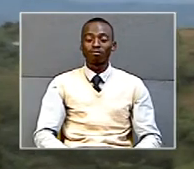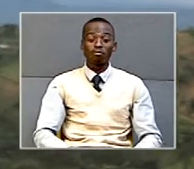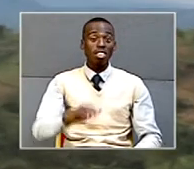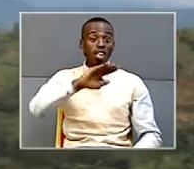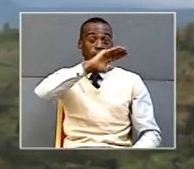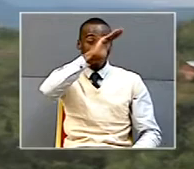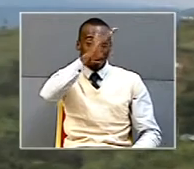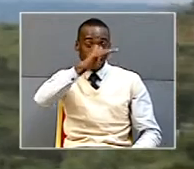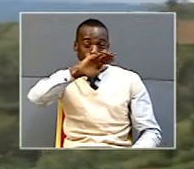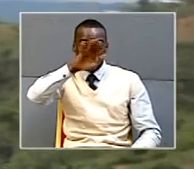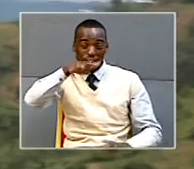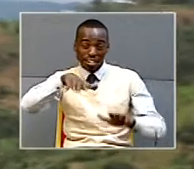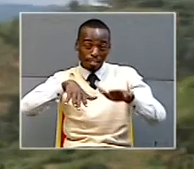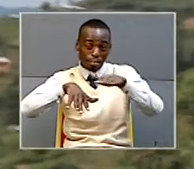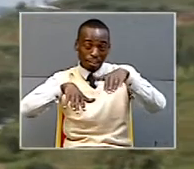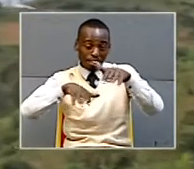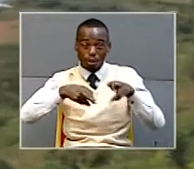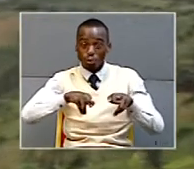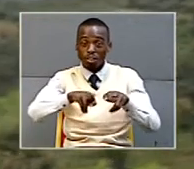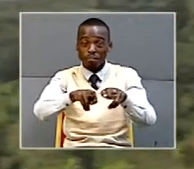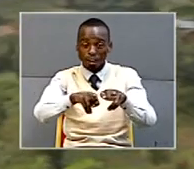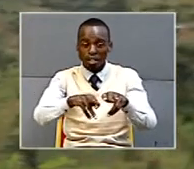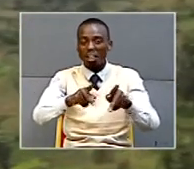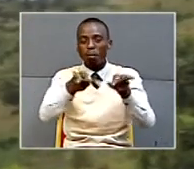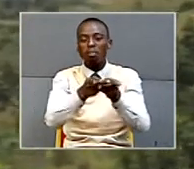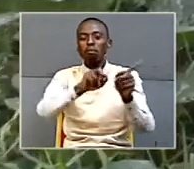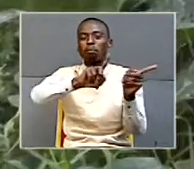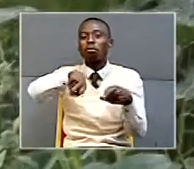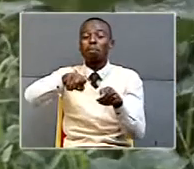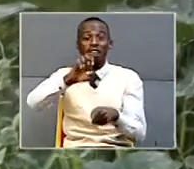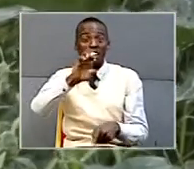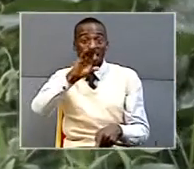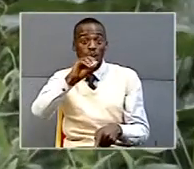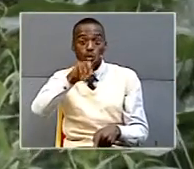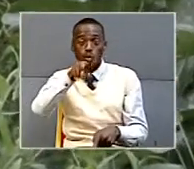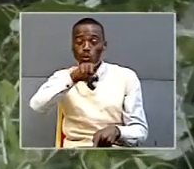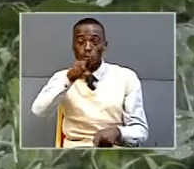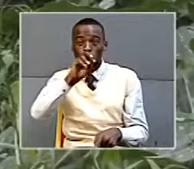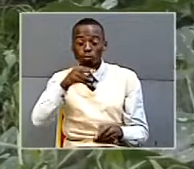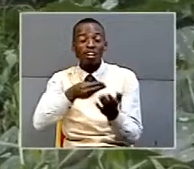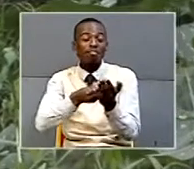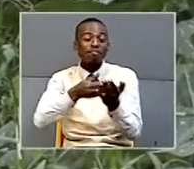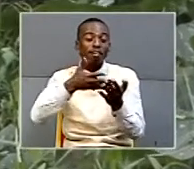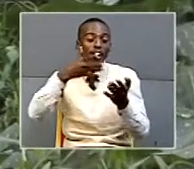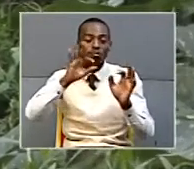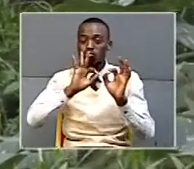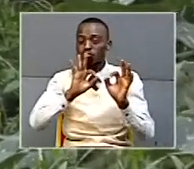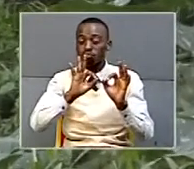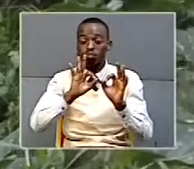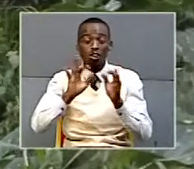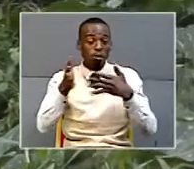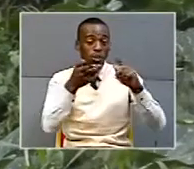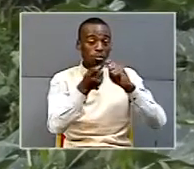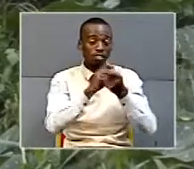Mountainous areas and riverbanks have been cited as the most ignored fragile ecozones despite their vulnerability to climate change